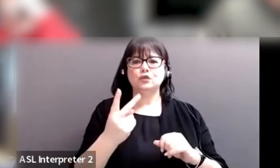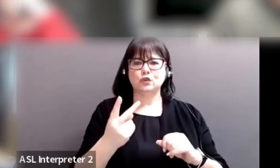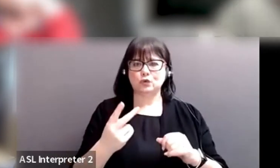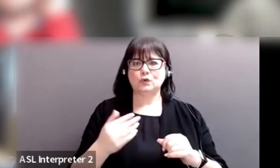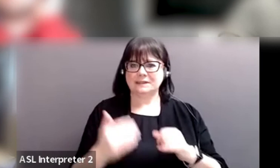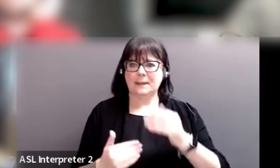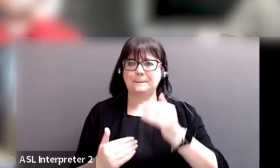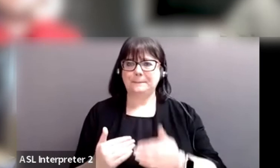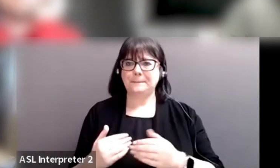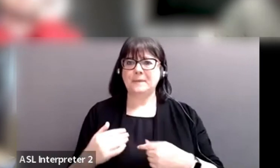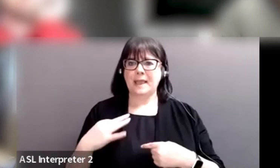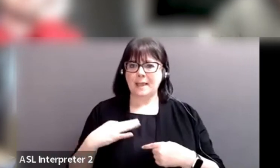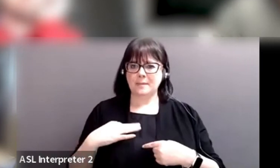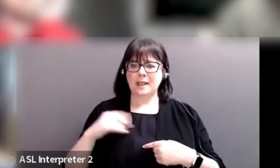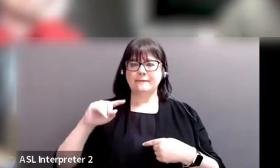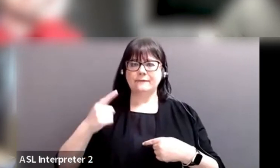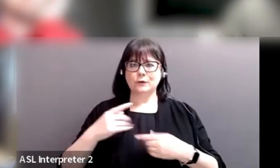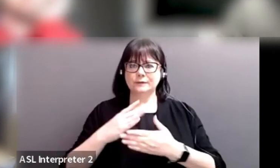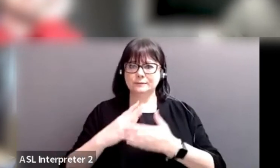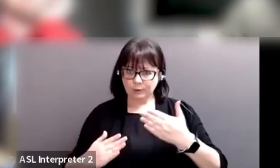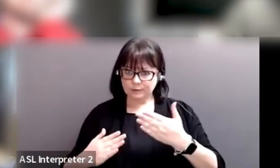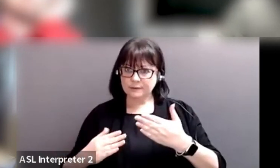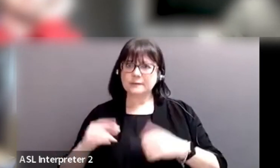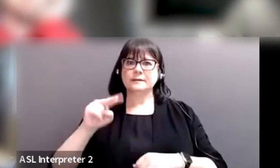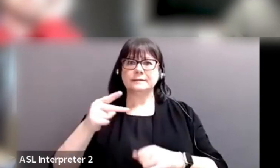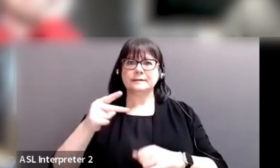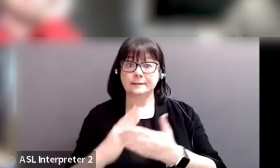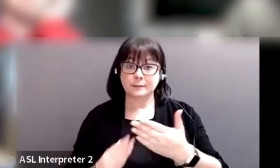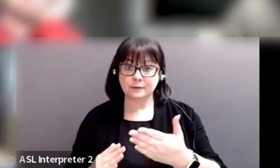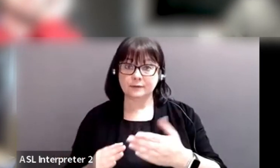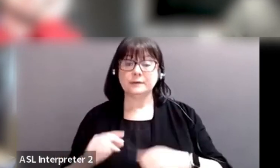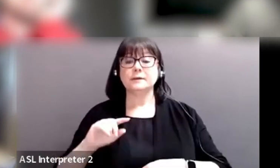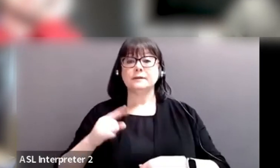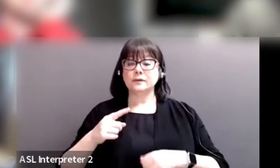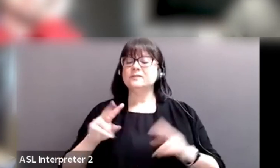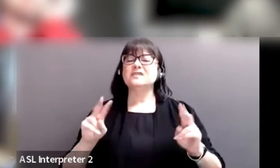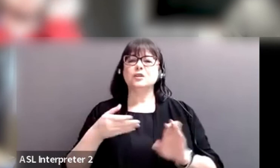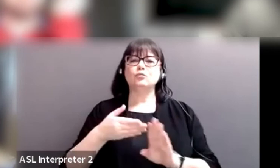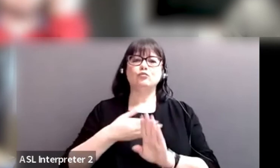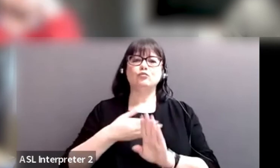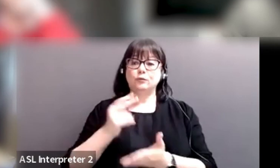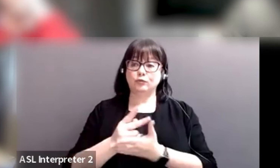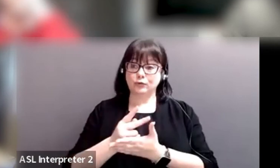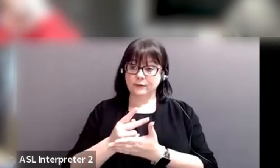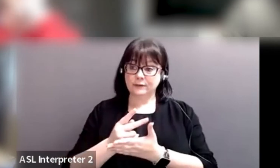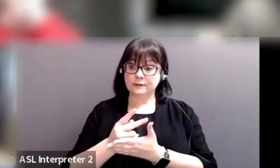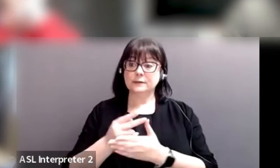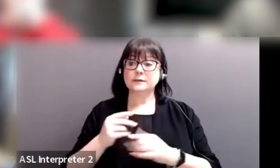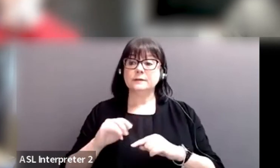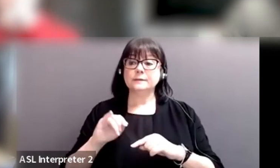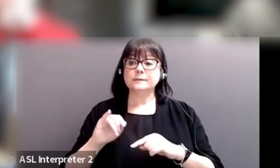applications. So they're going to have stage one, which is your like pre-approval stage. And for our pre-approval stage, we